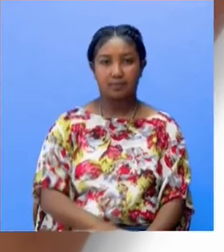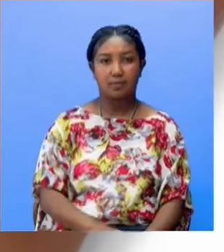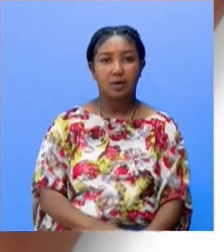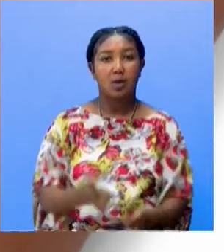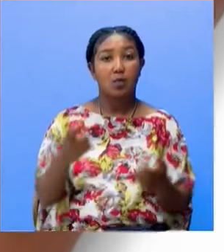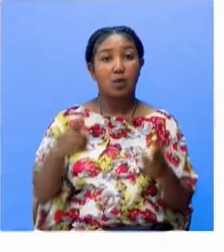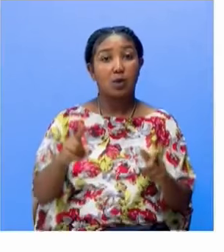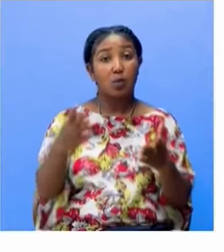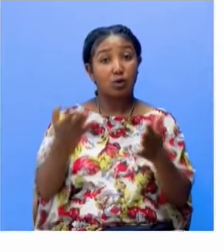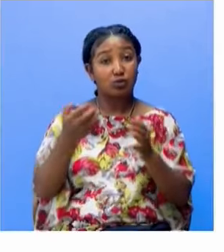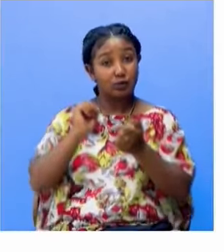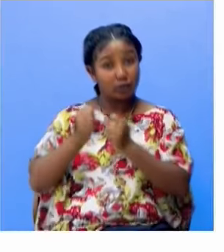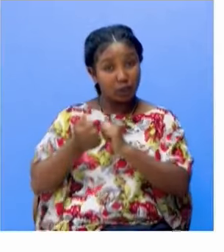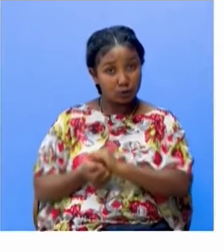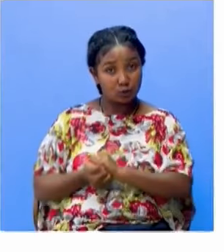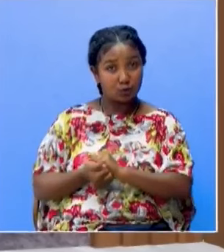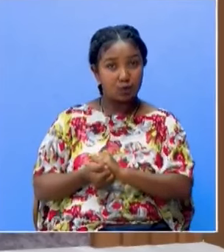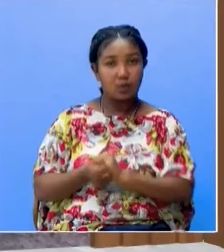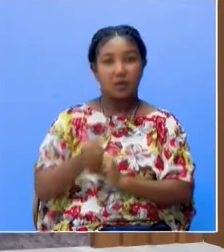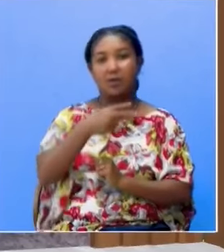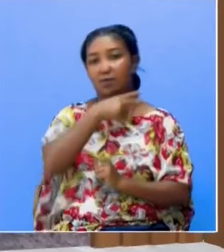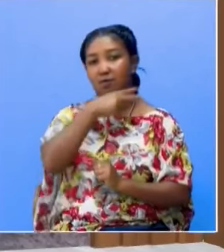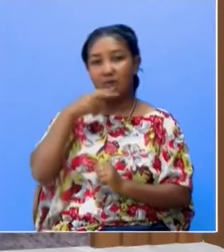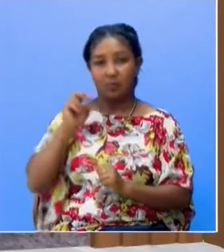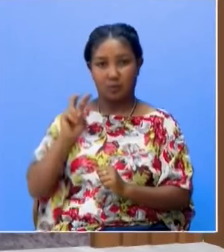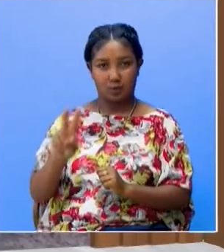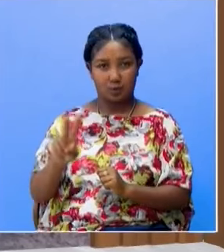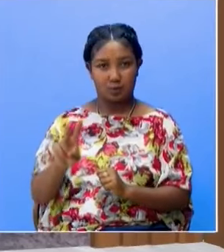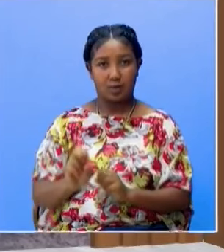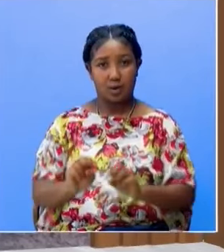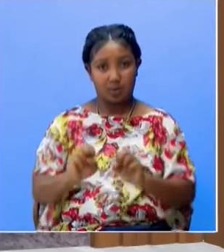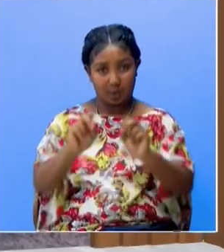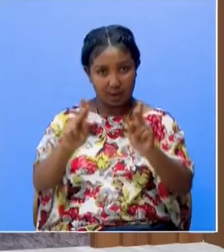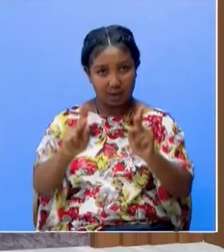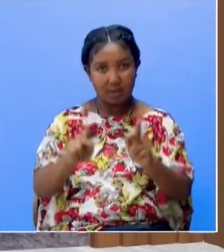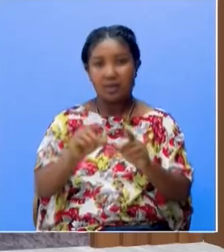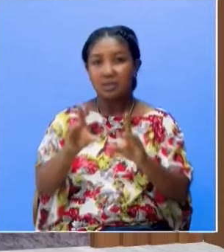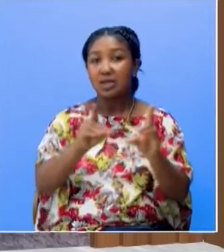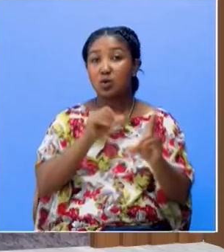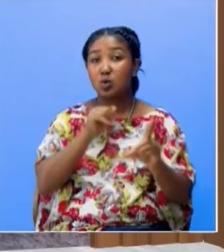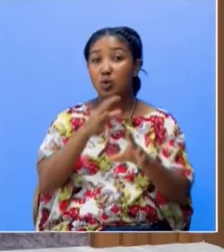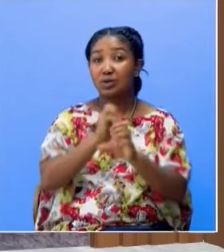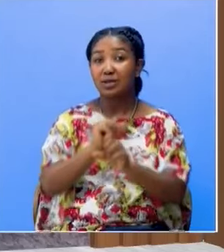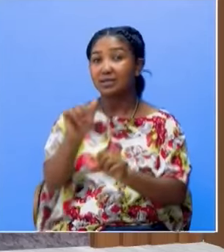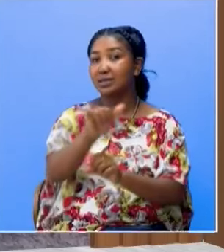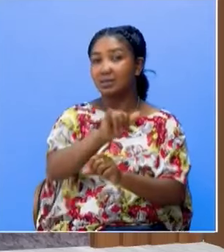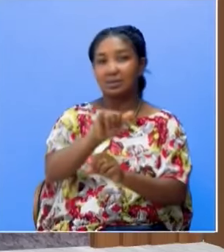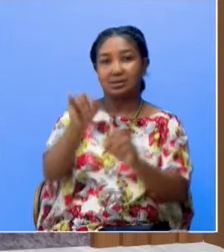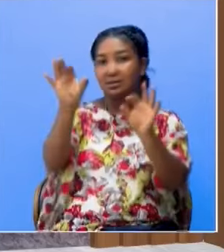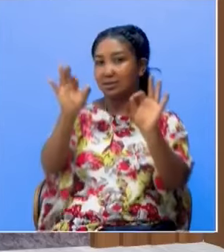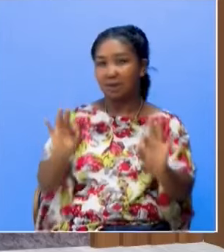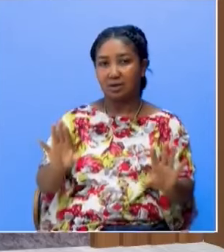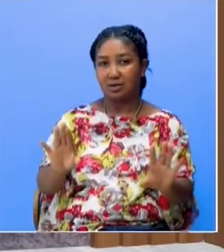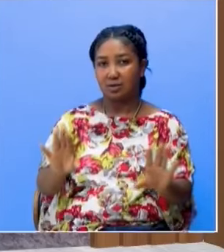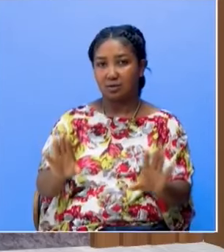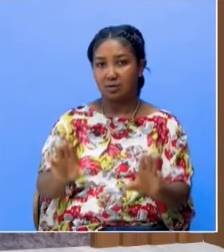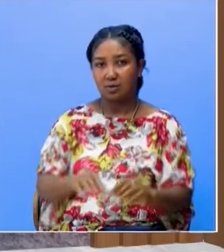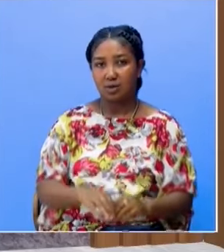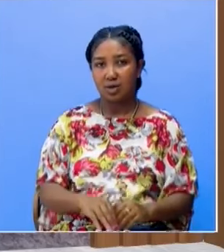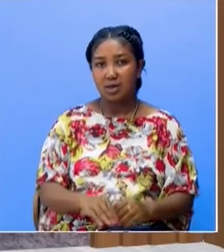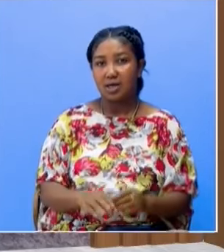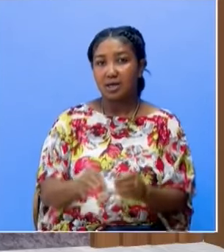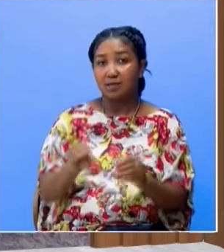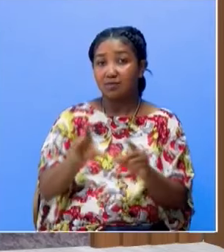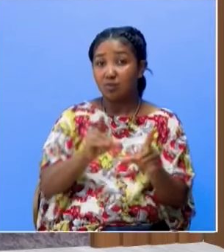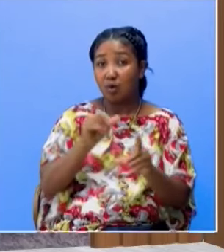when you want to change into verb 2. Okay? They do not take such structure. If they do